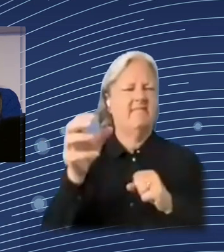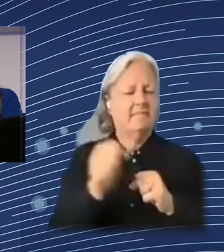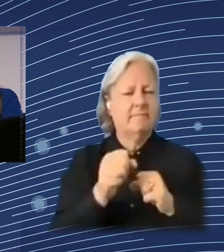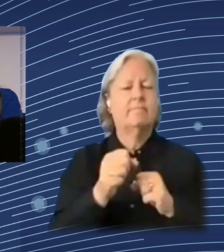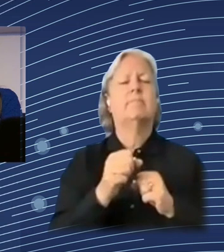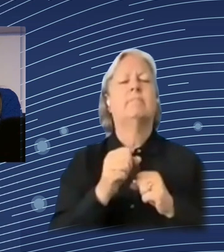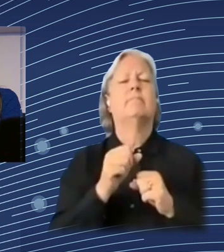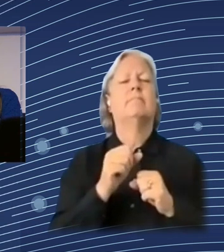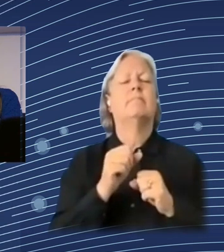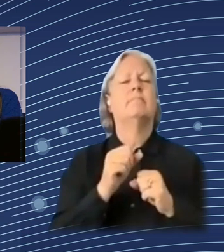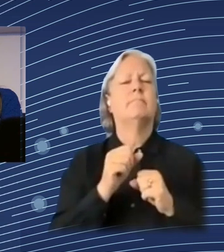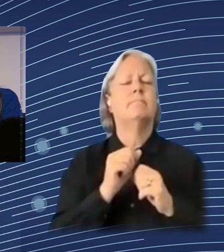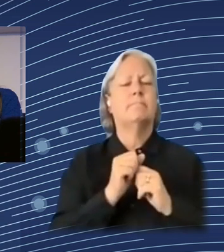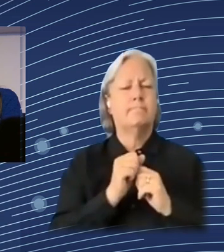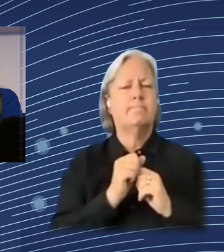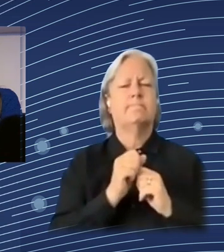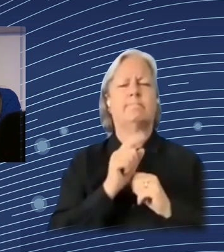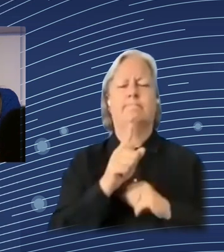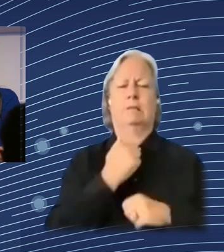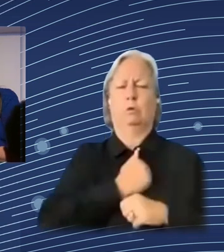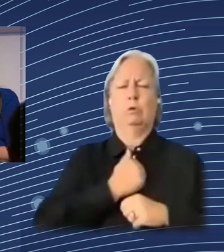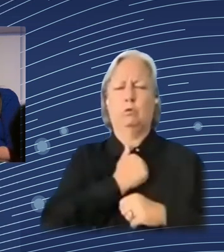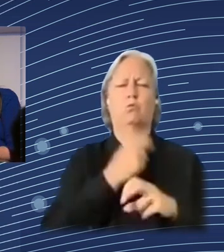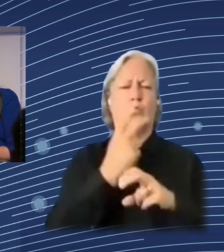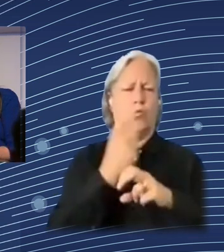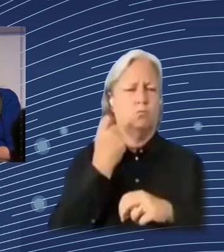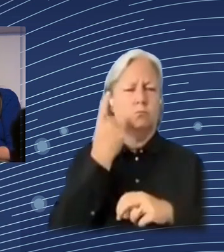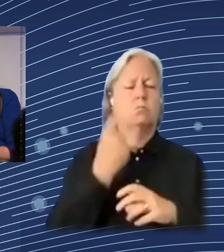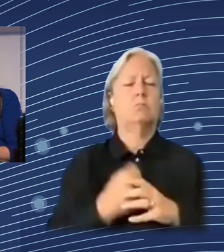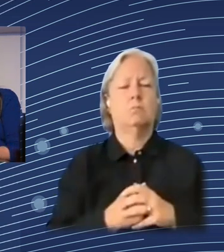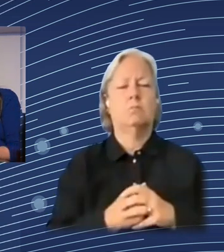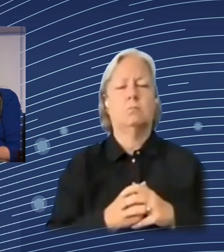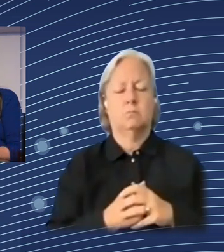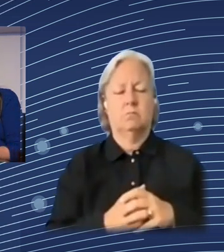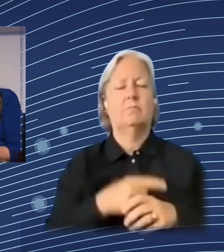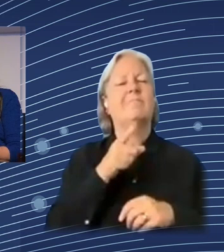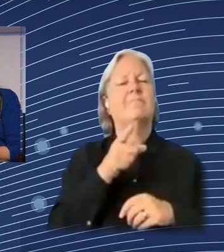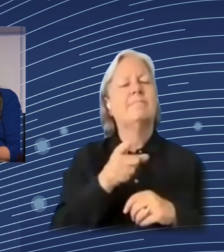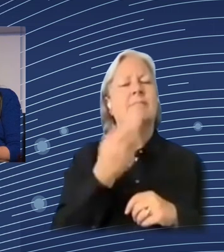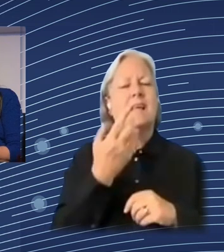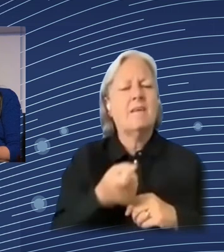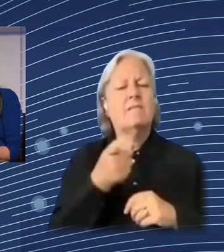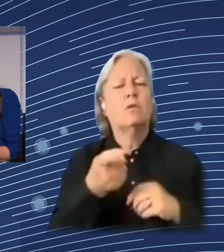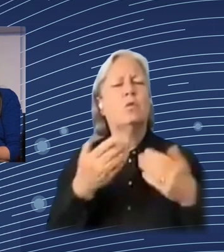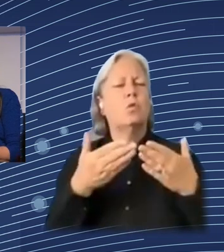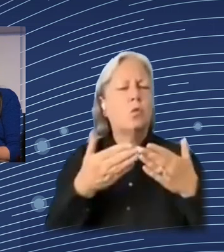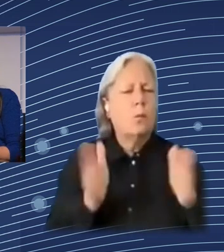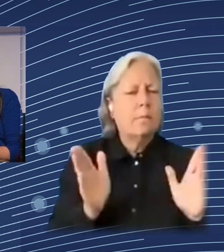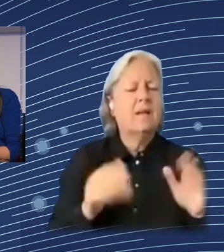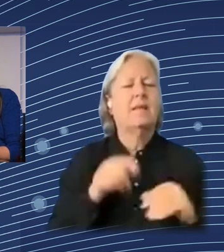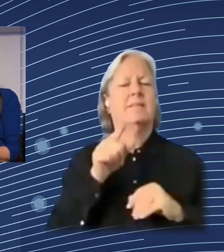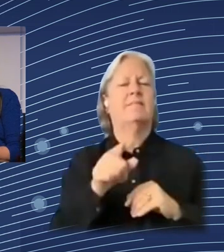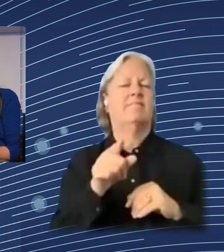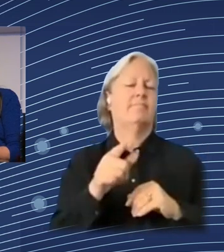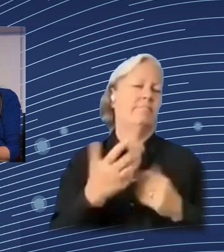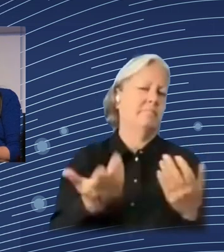leaves by analyzing and combining sick leave data with open data sources, for